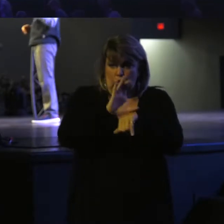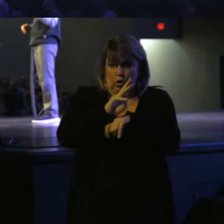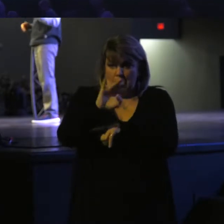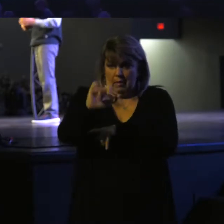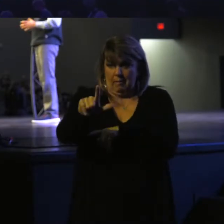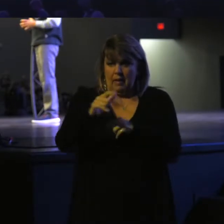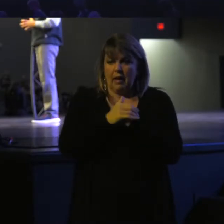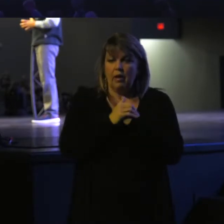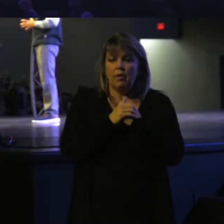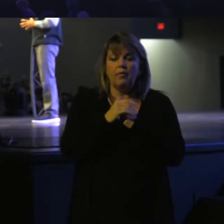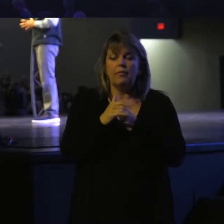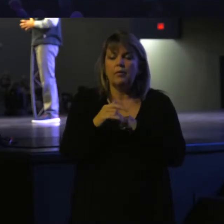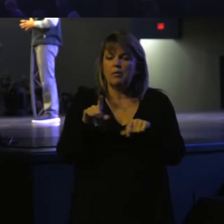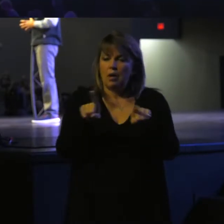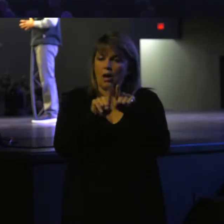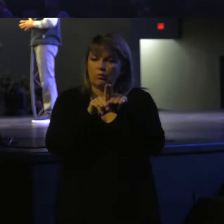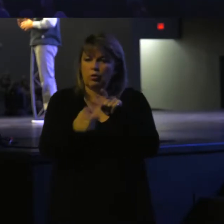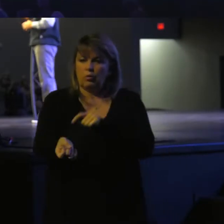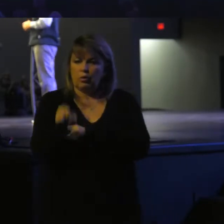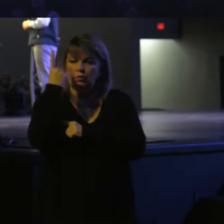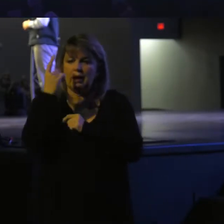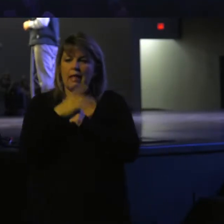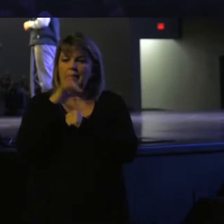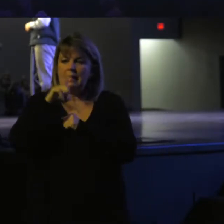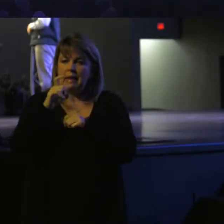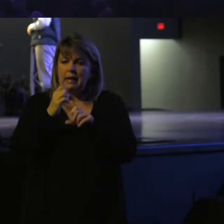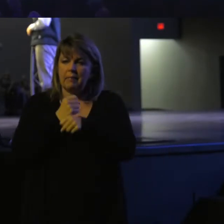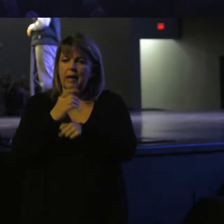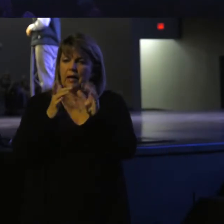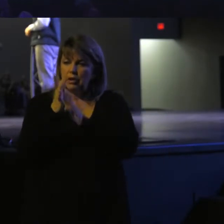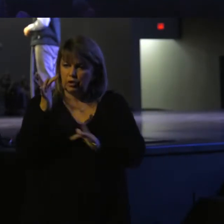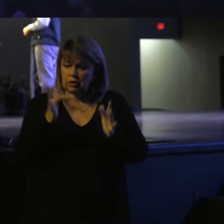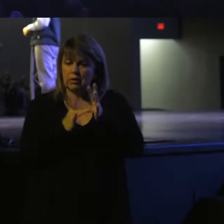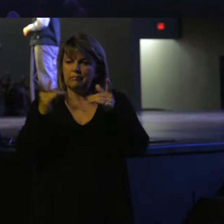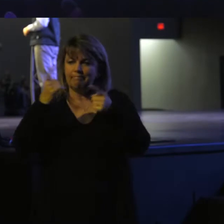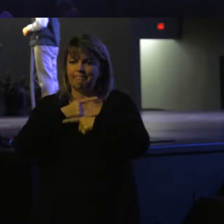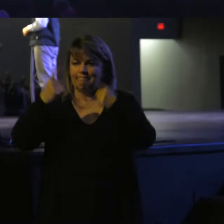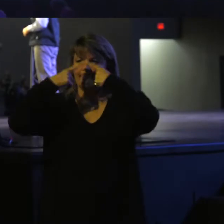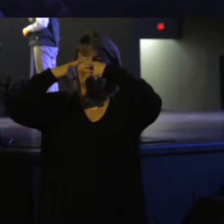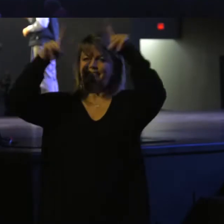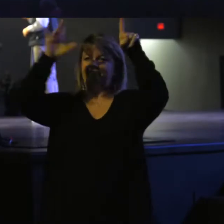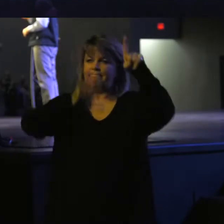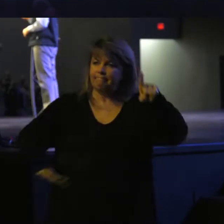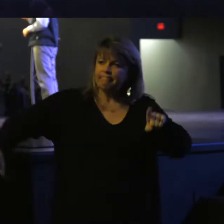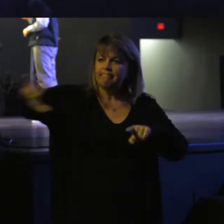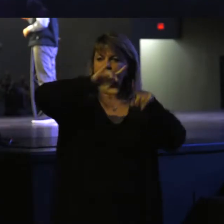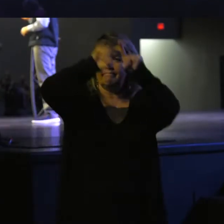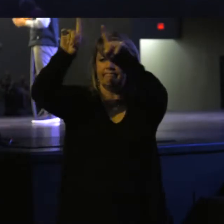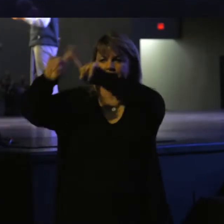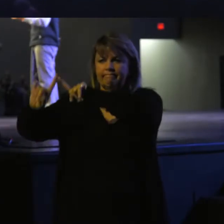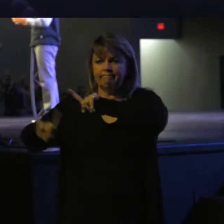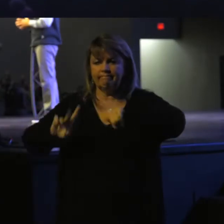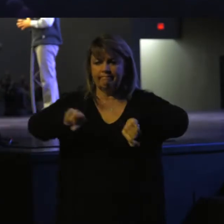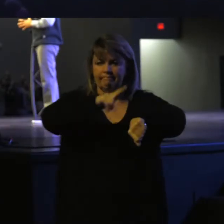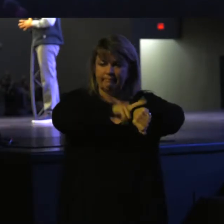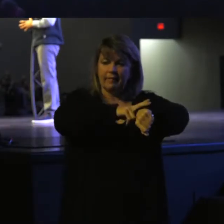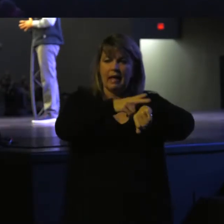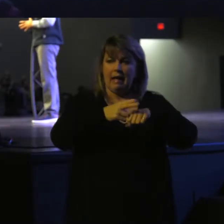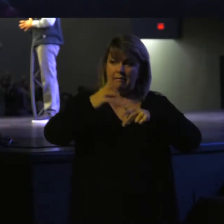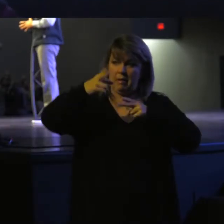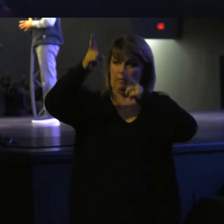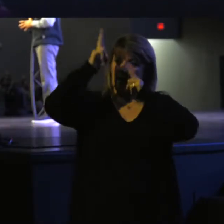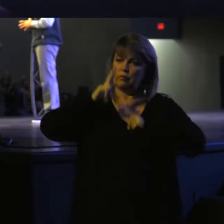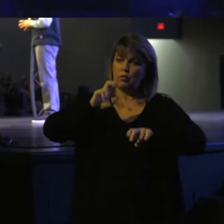Mill and Pastor DJ also understands the need to make Jesus known among the nations. I have the privilege